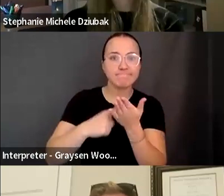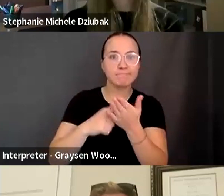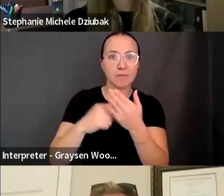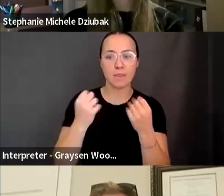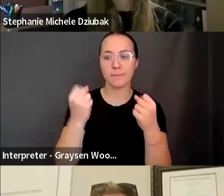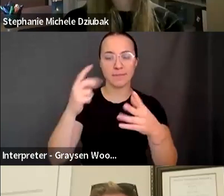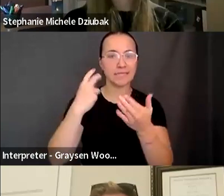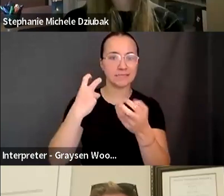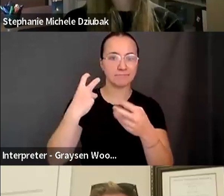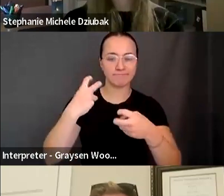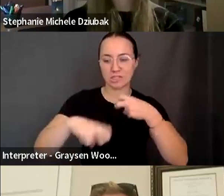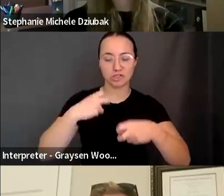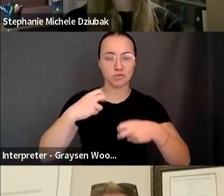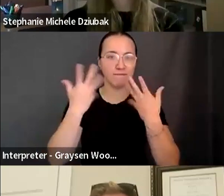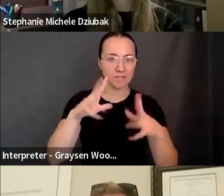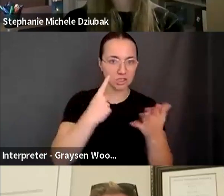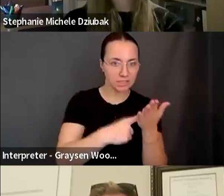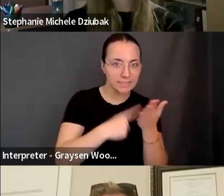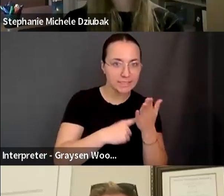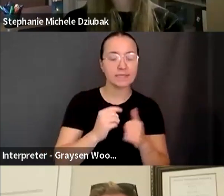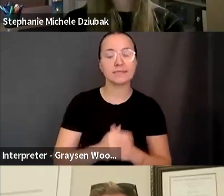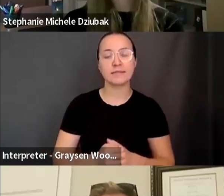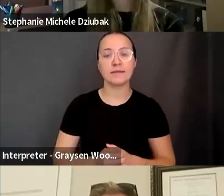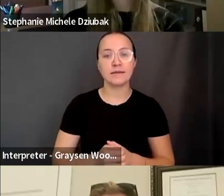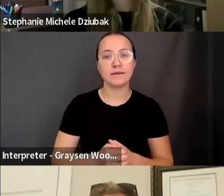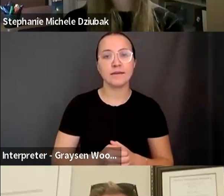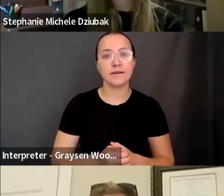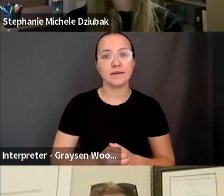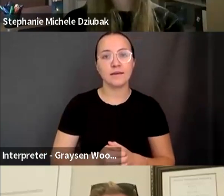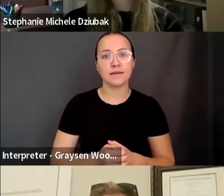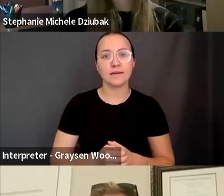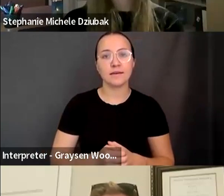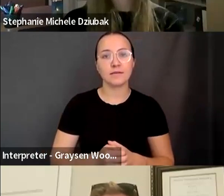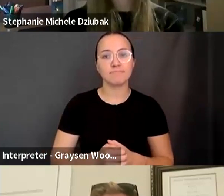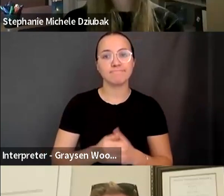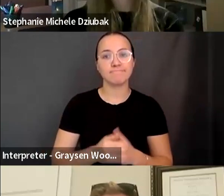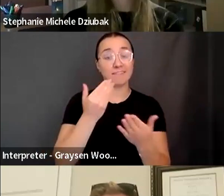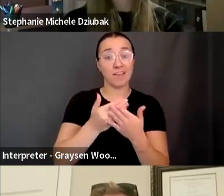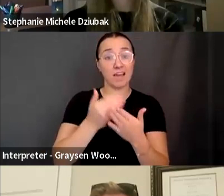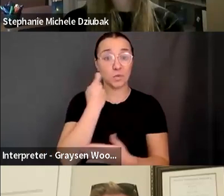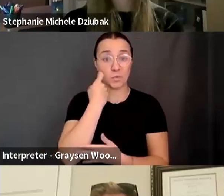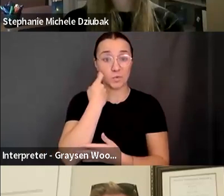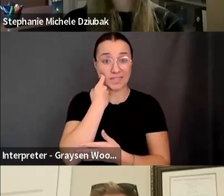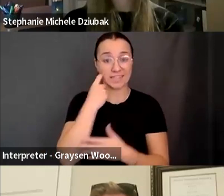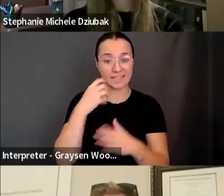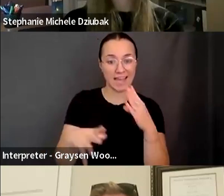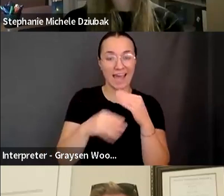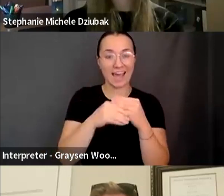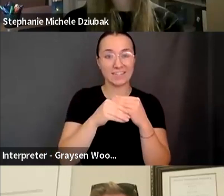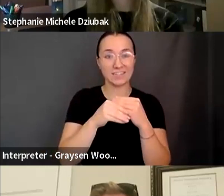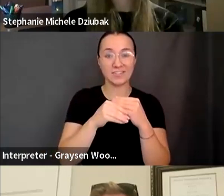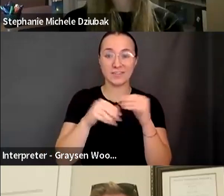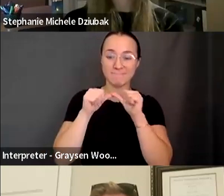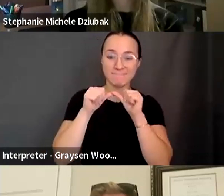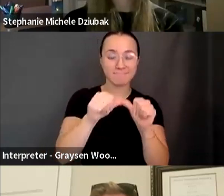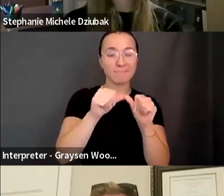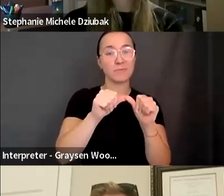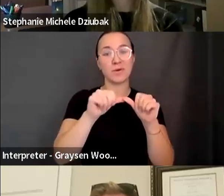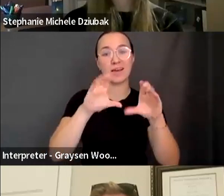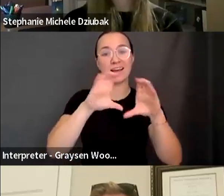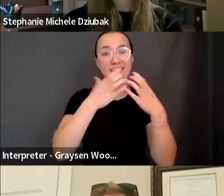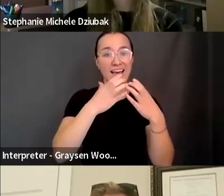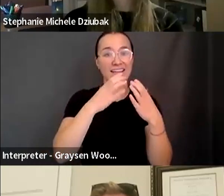discussing and others. And in fact, I just recently got this added to the permanent course catalog. So now